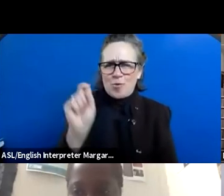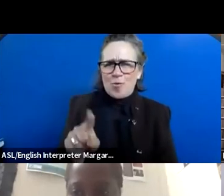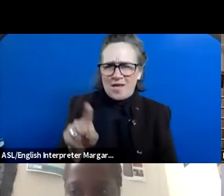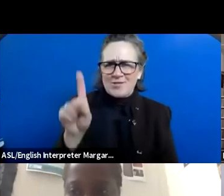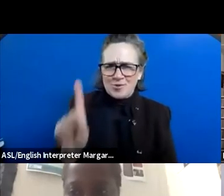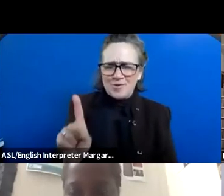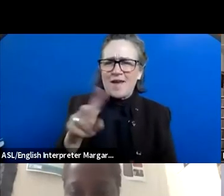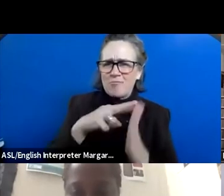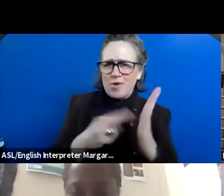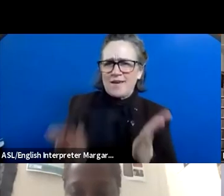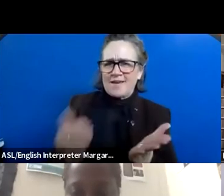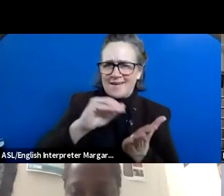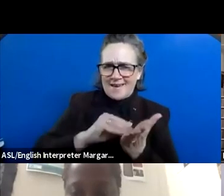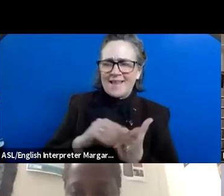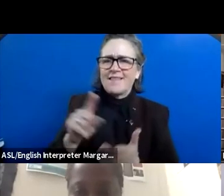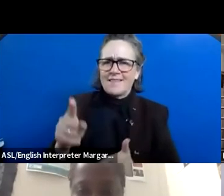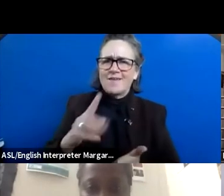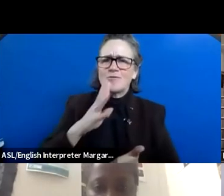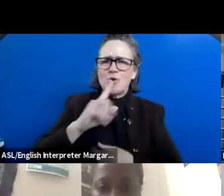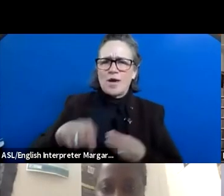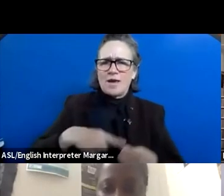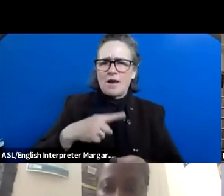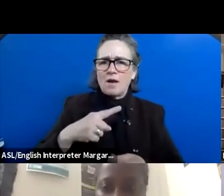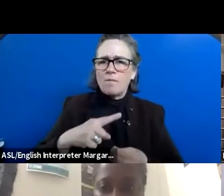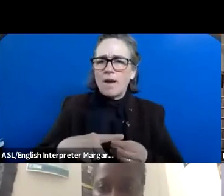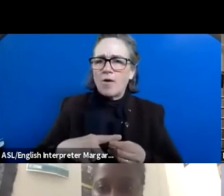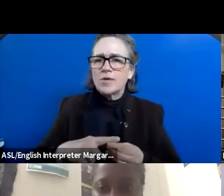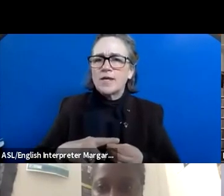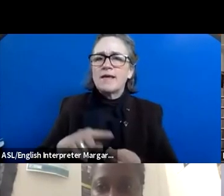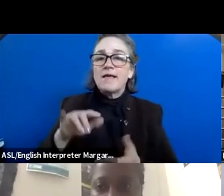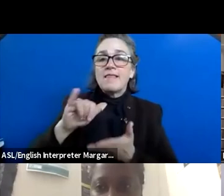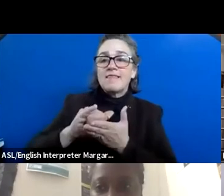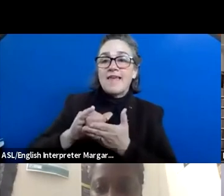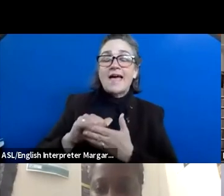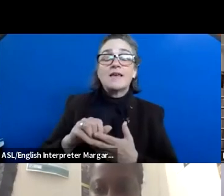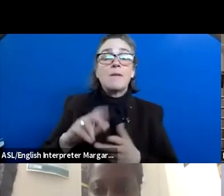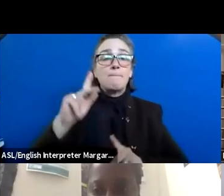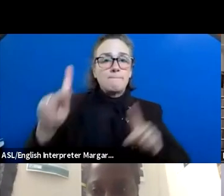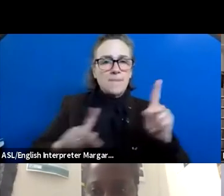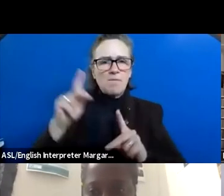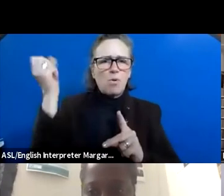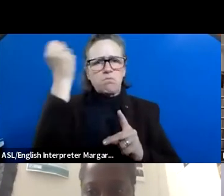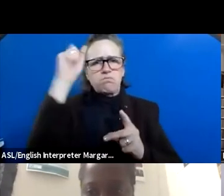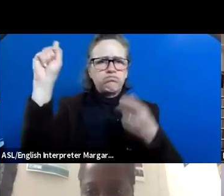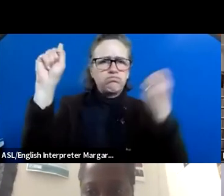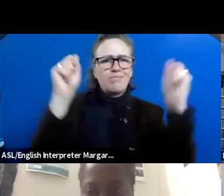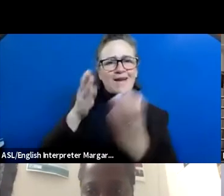asking about the muzzling of dissent against the war in Syria. And I think you referenced